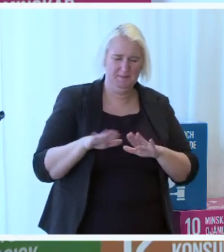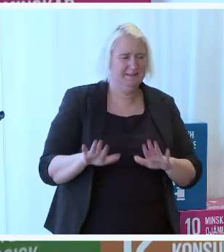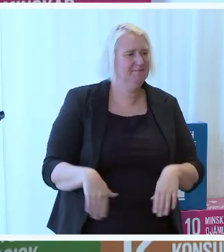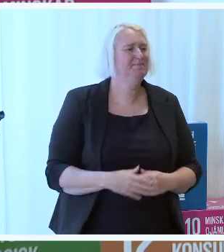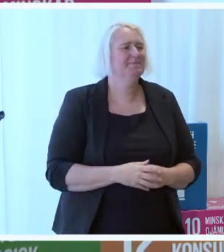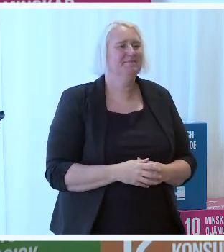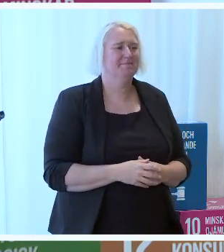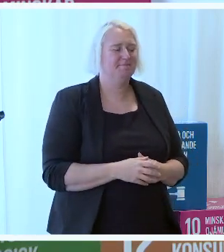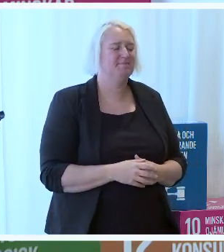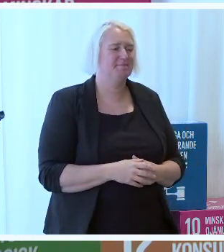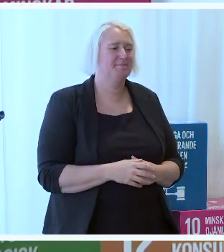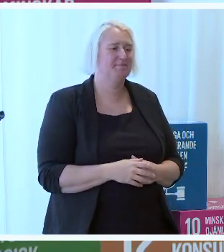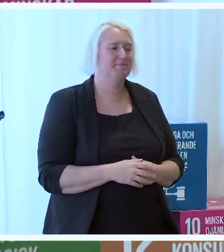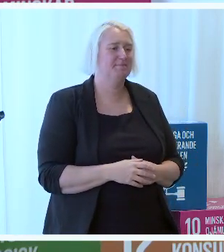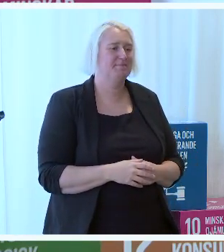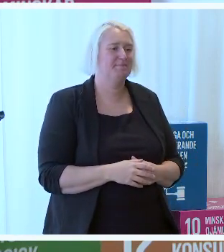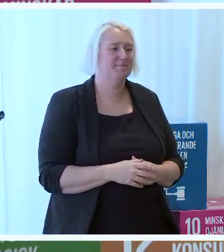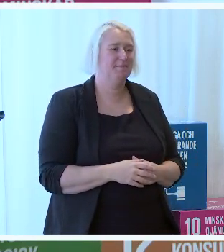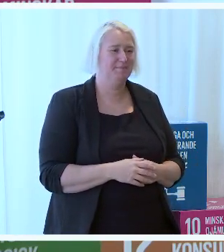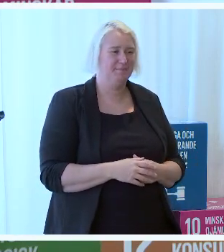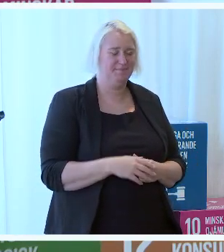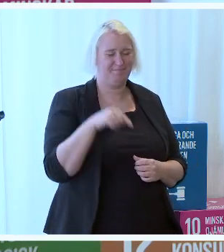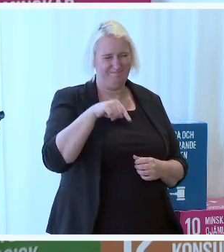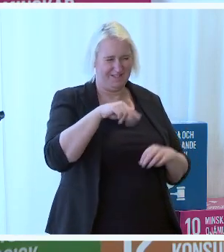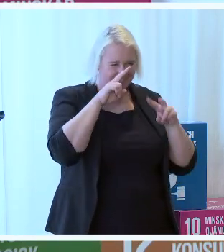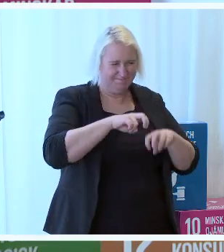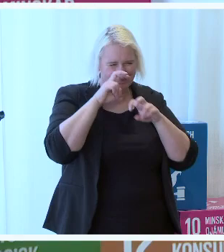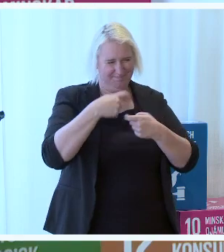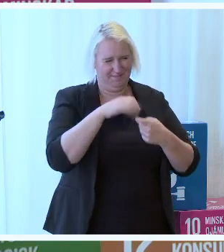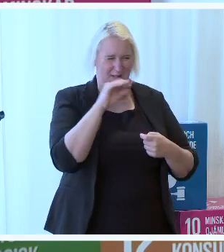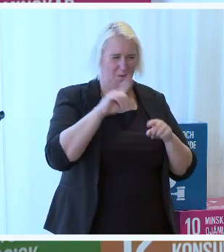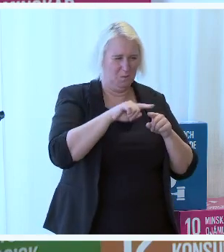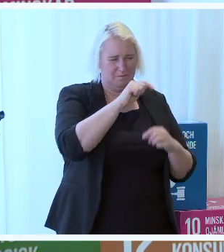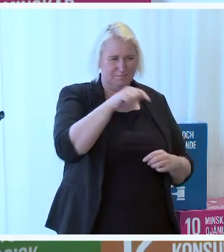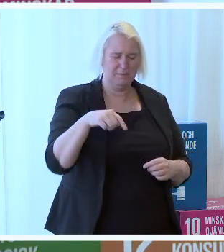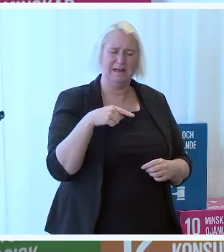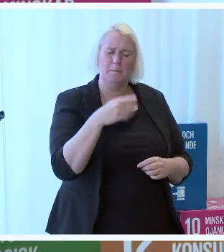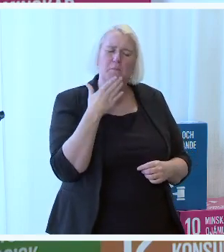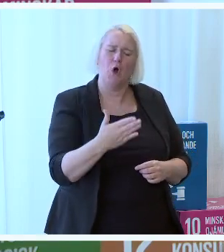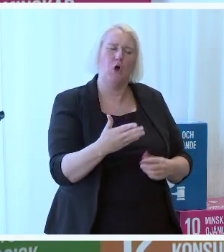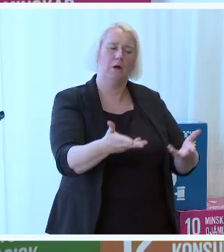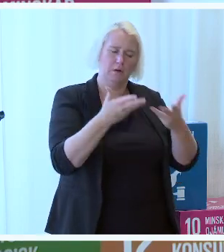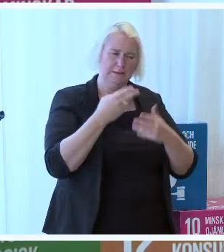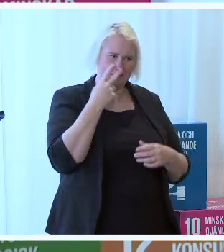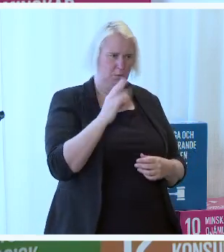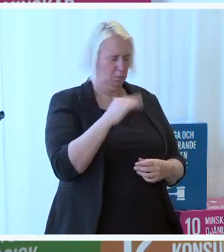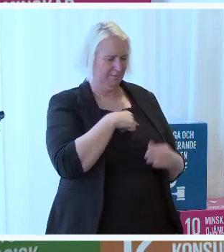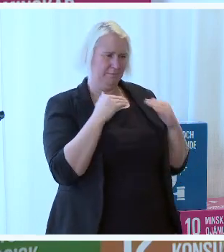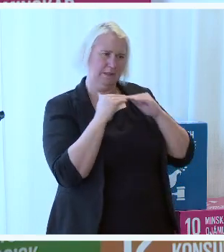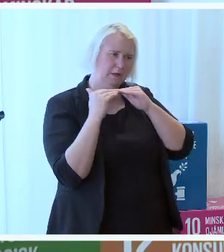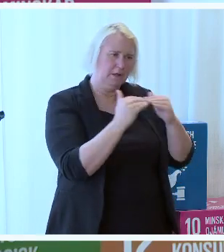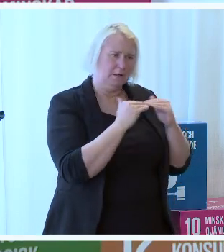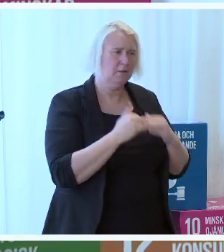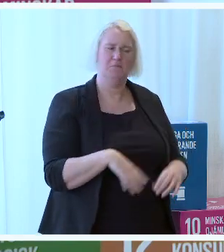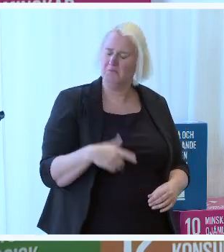are a perfect way of making such a diverse and broad field as gender justice and women's rights more tangible. So I thank you very much for sharing that story.